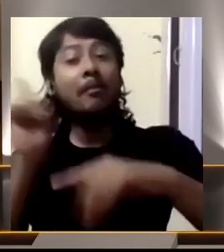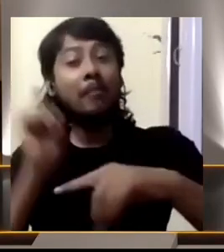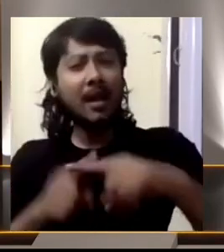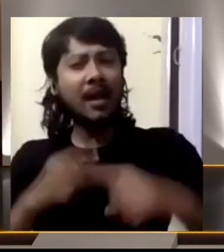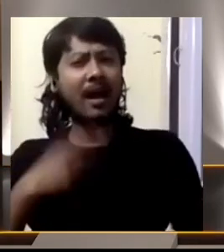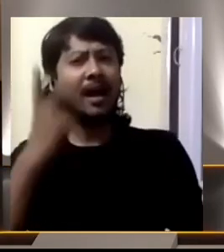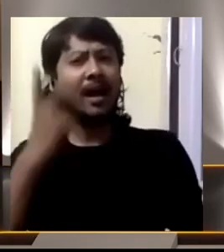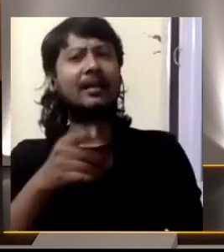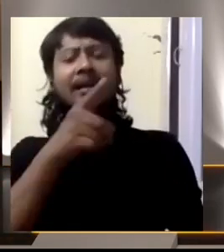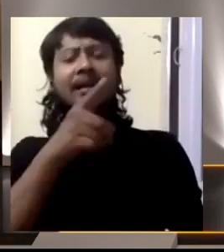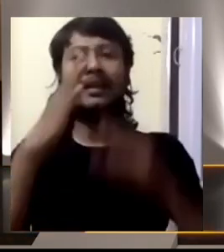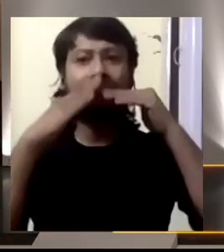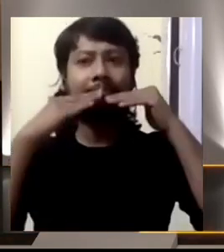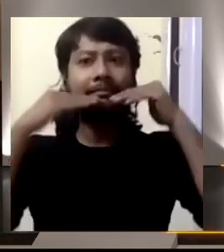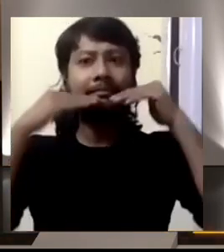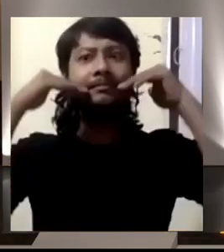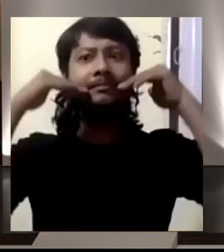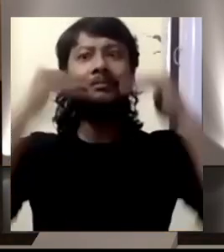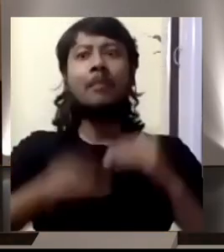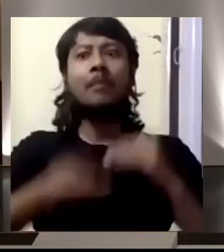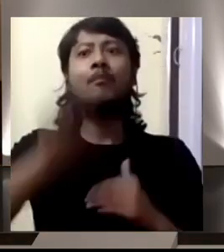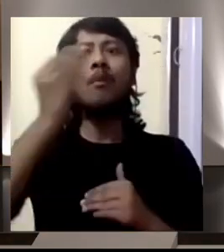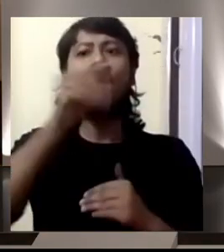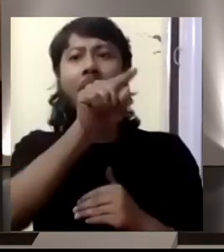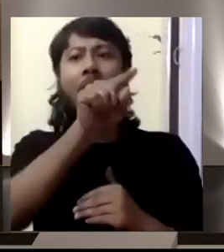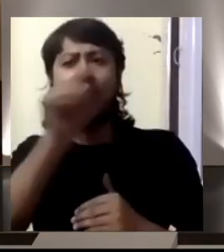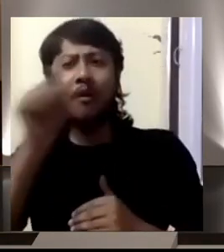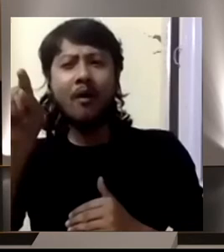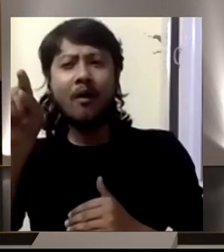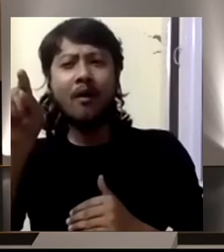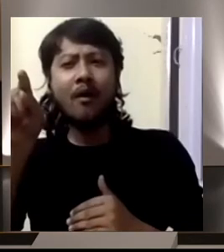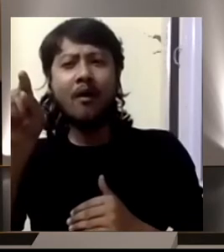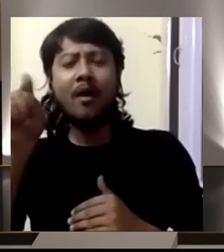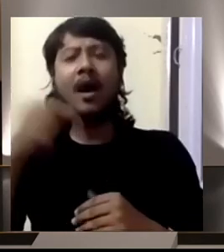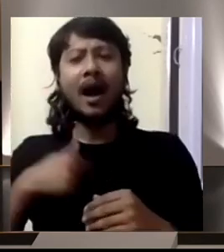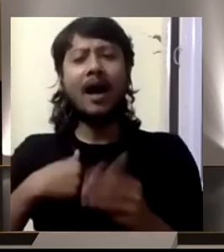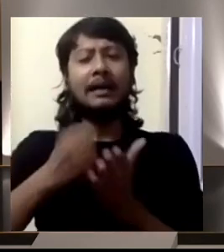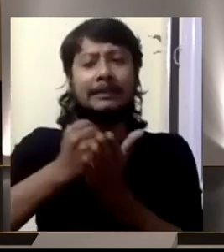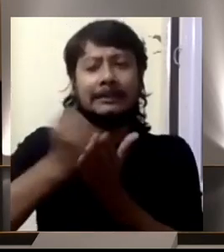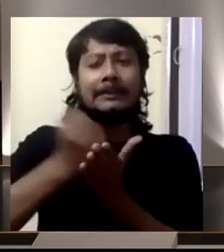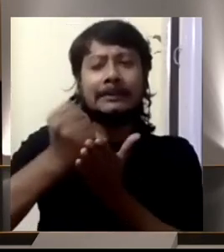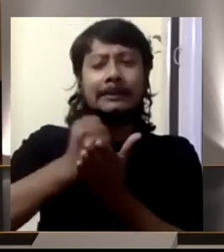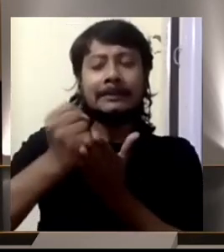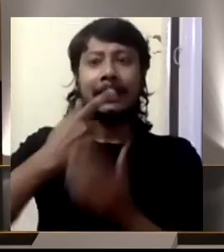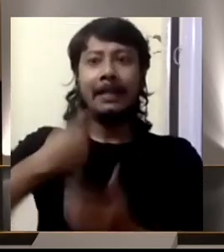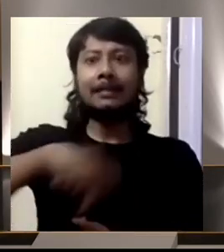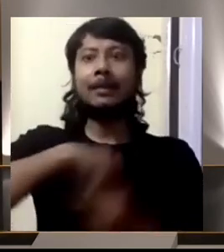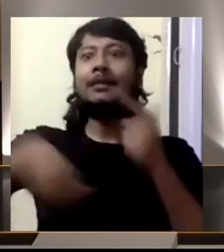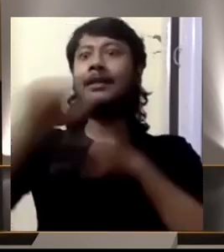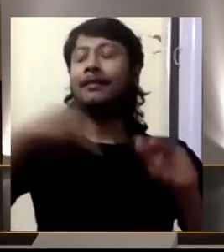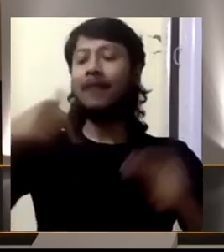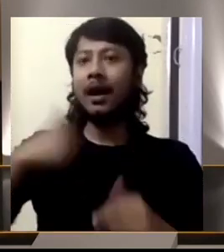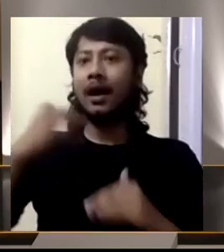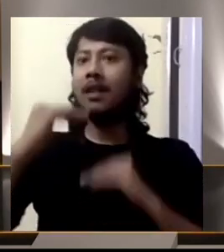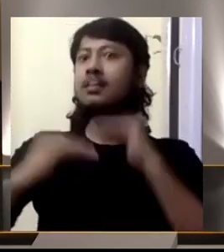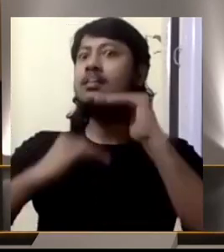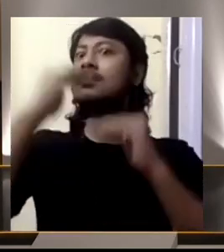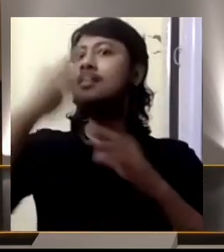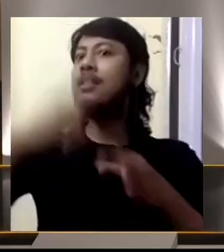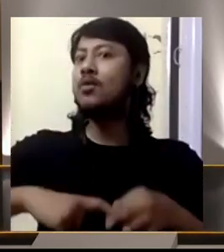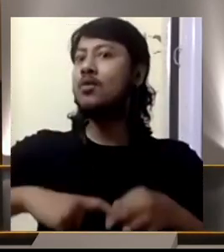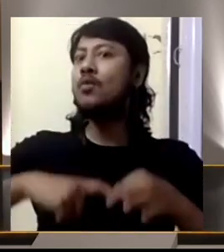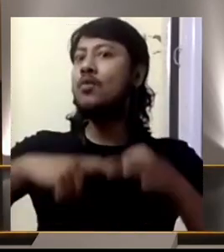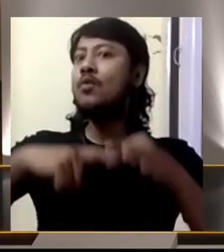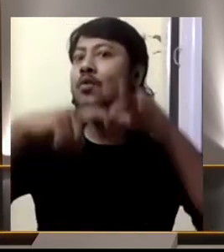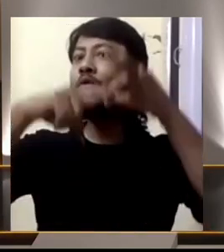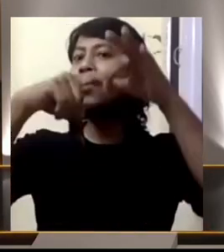course, as I continued to practice, my Spanish got better. Yet I still found there was some magic